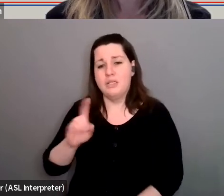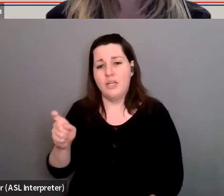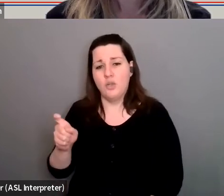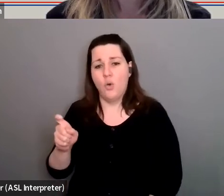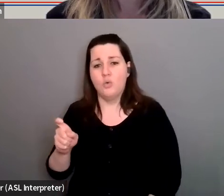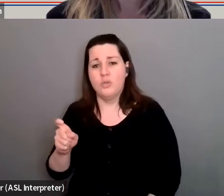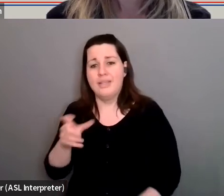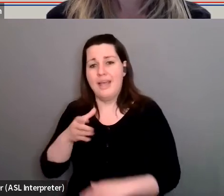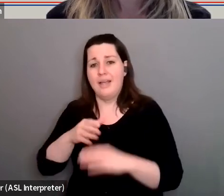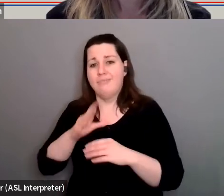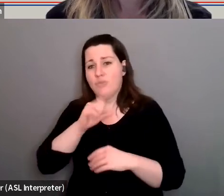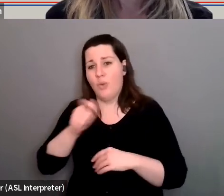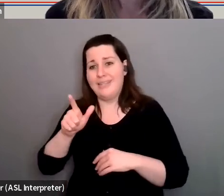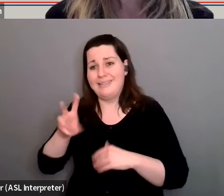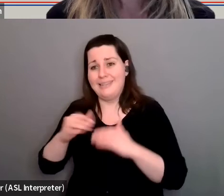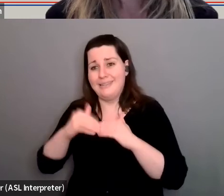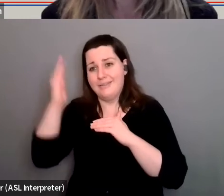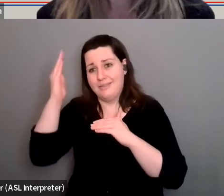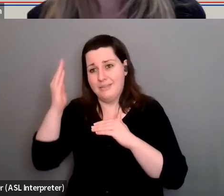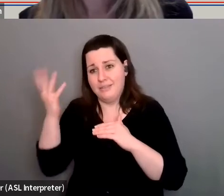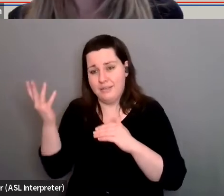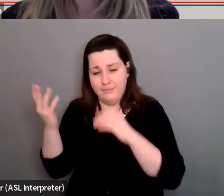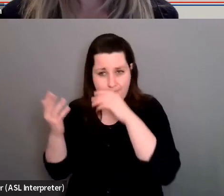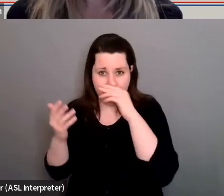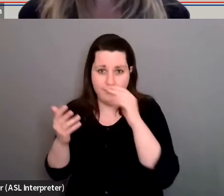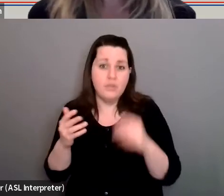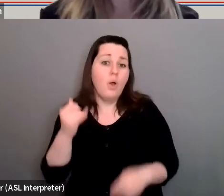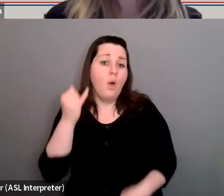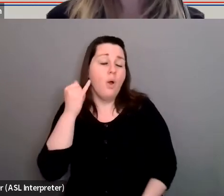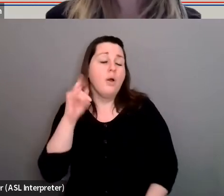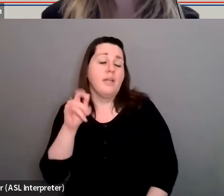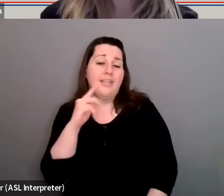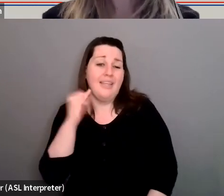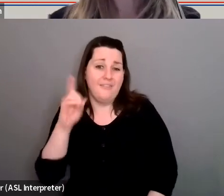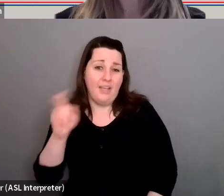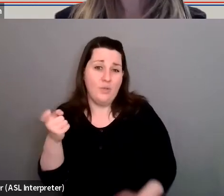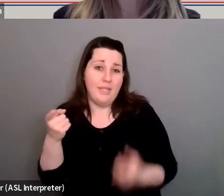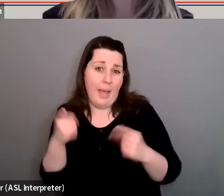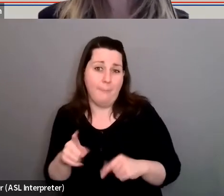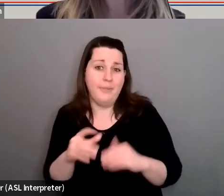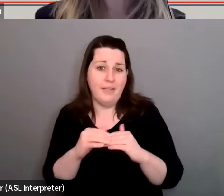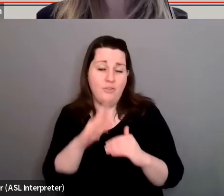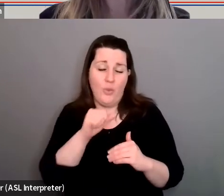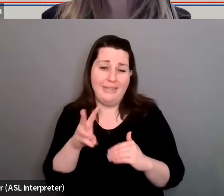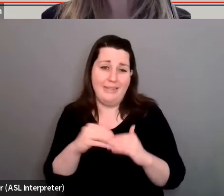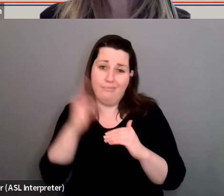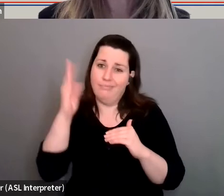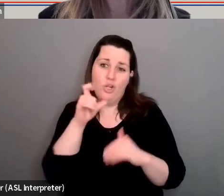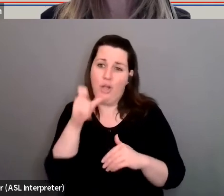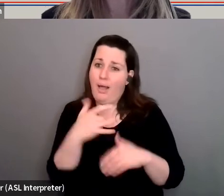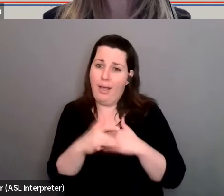age 26? If the diagnosis is made after age 26, they are not eligible